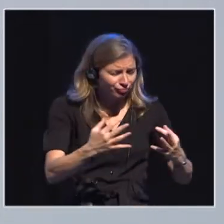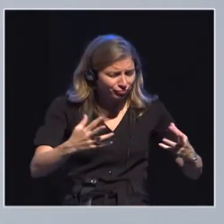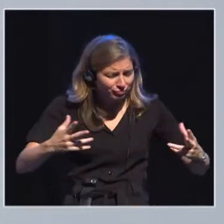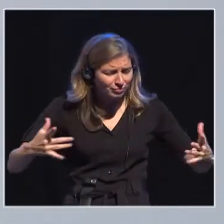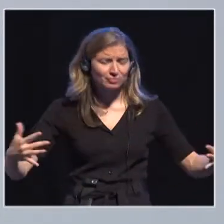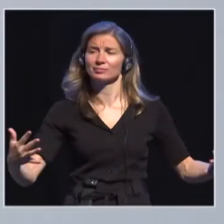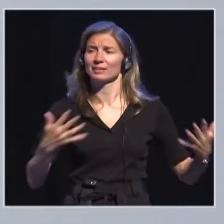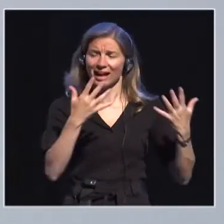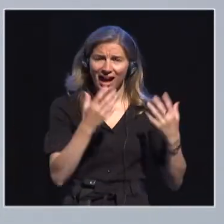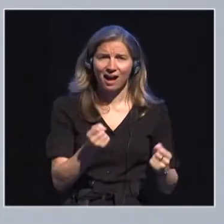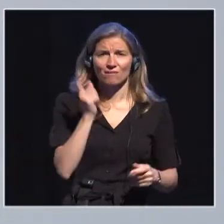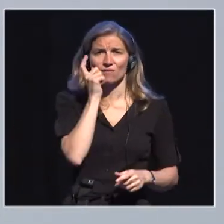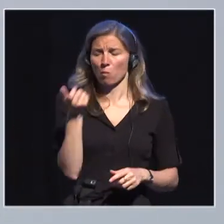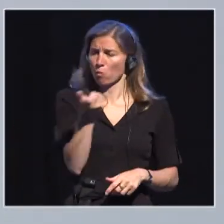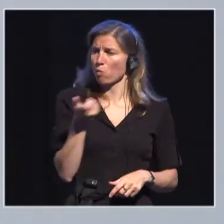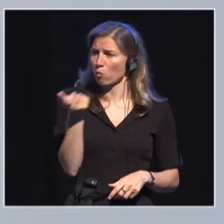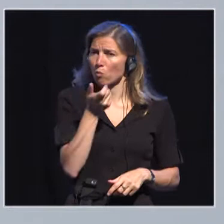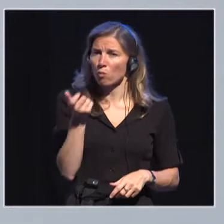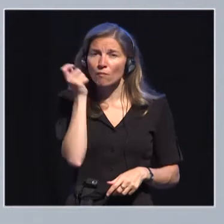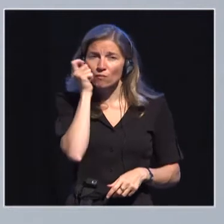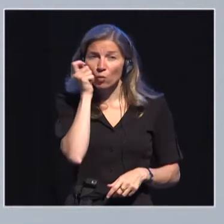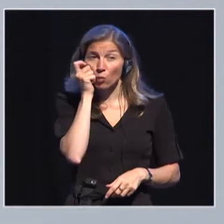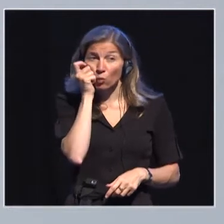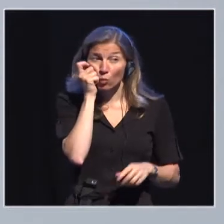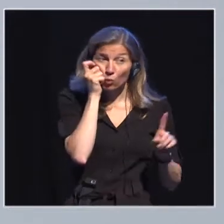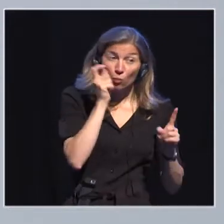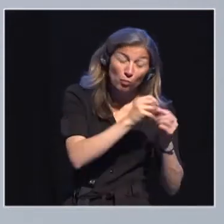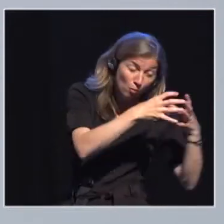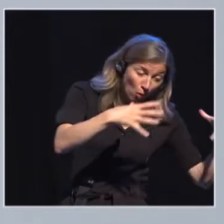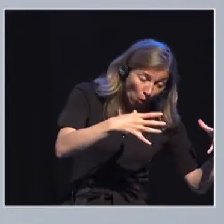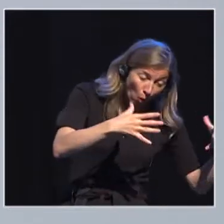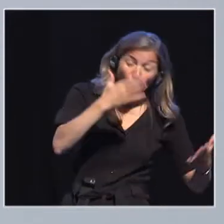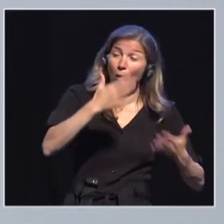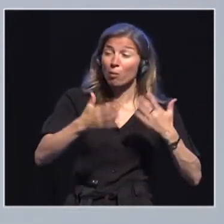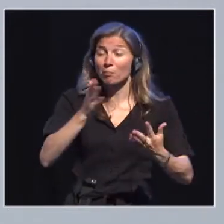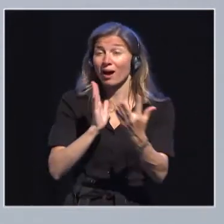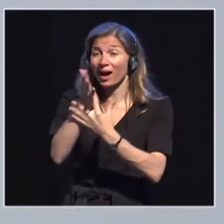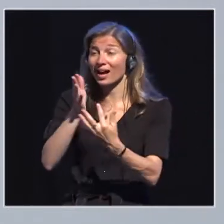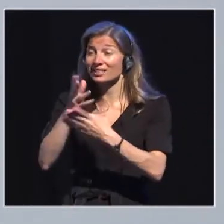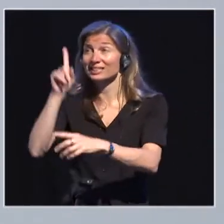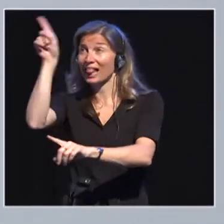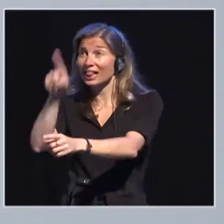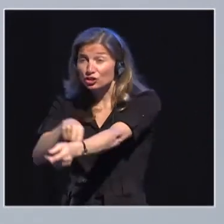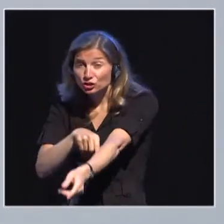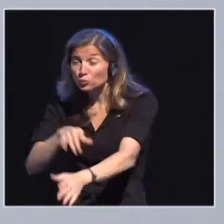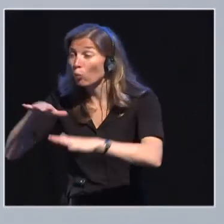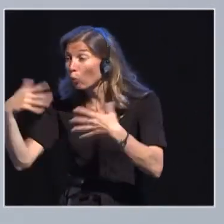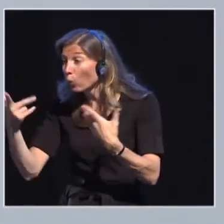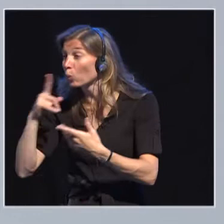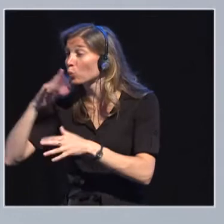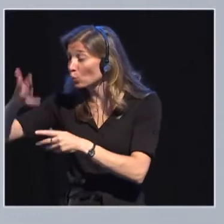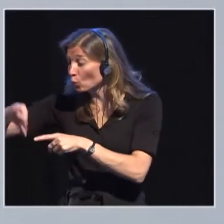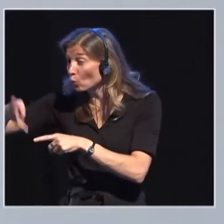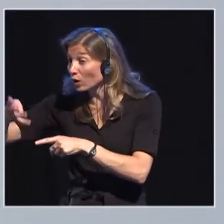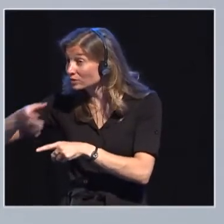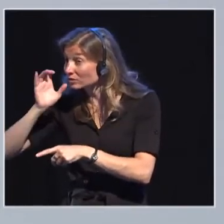phone compared to those that have access to electricity or clean water, 8 out of 10 on average.